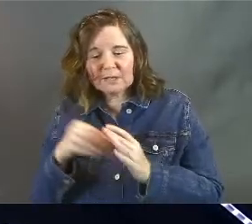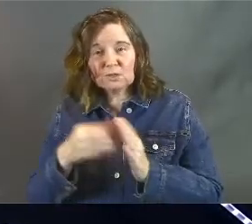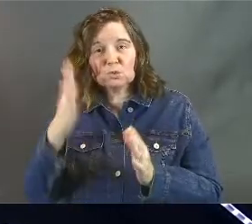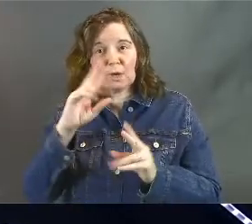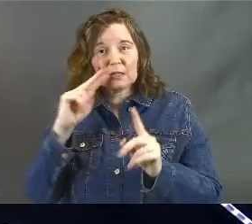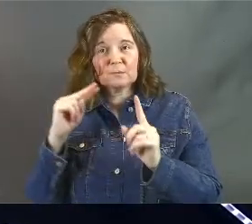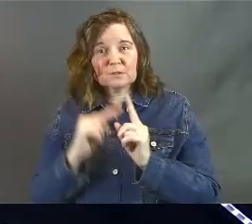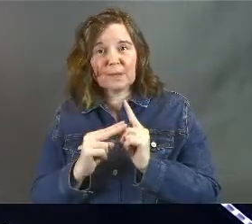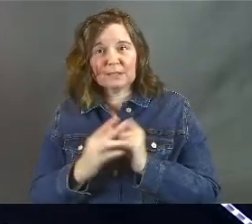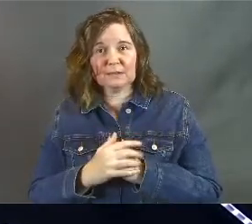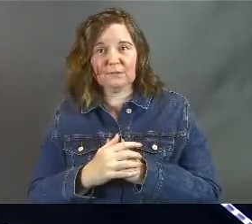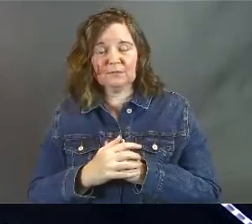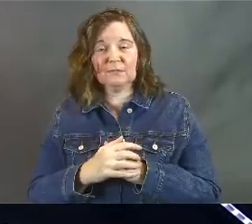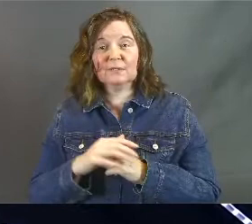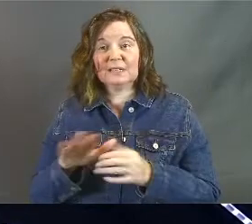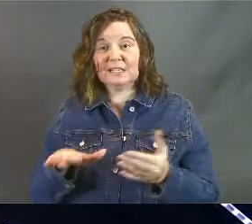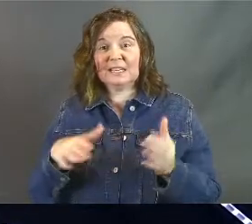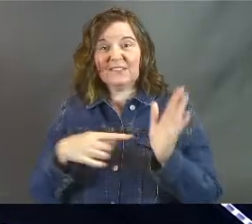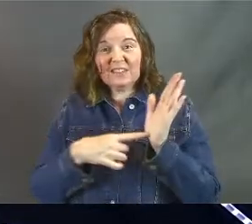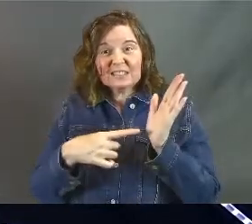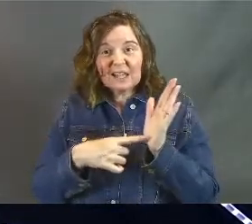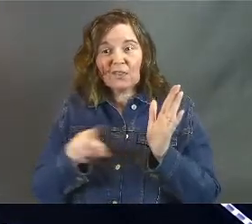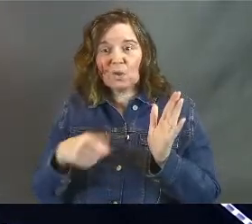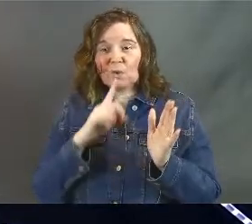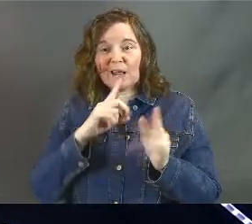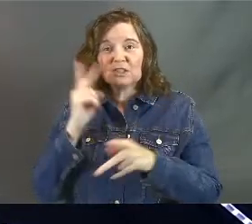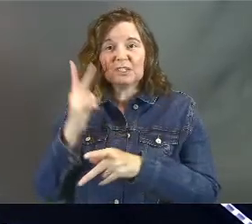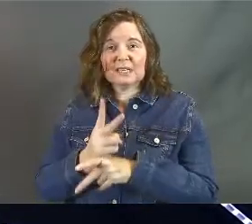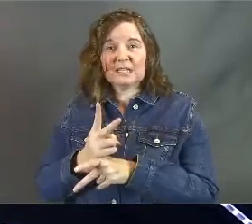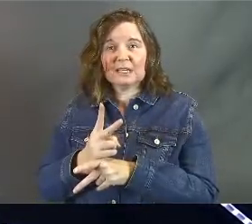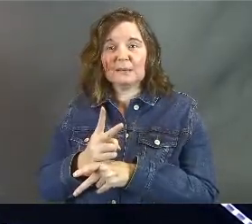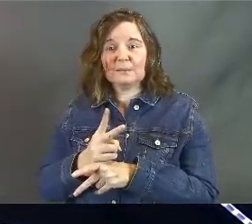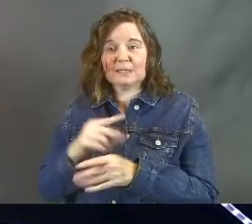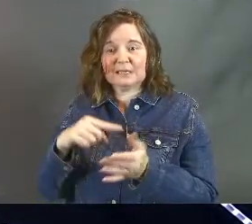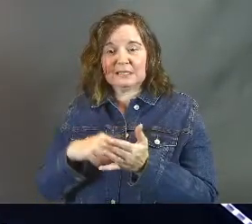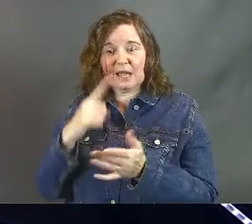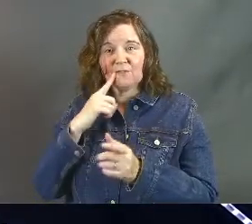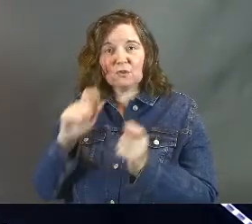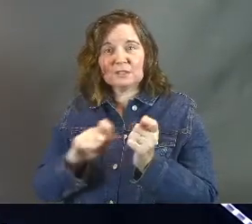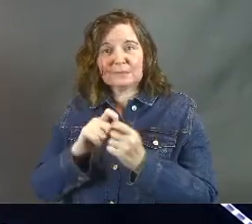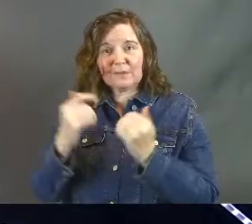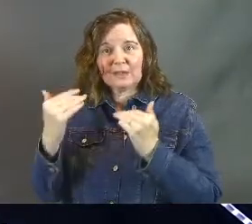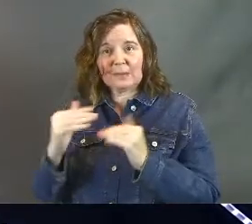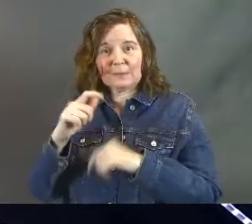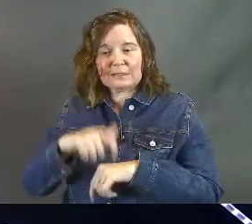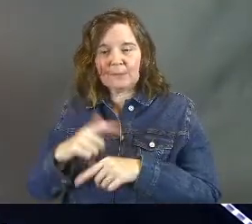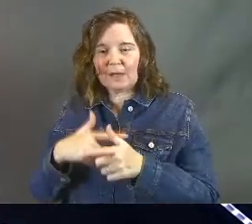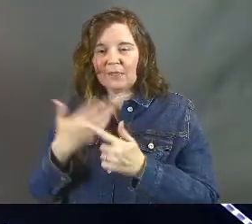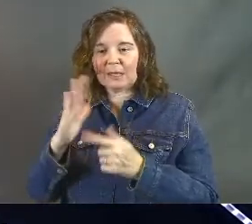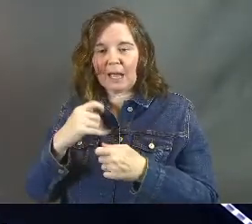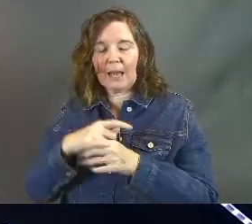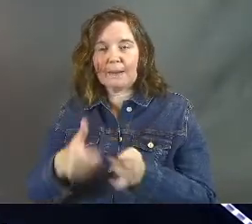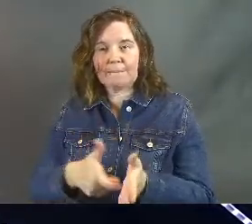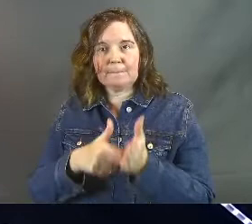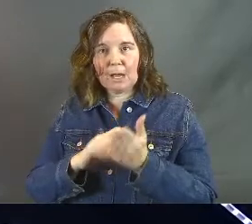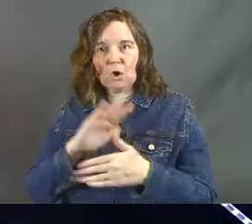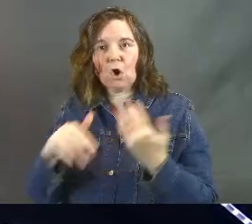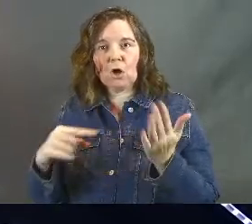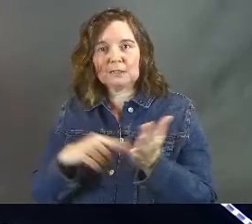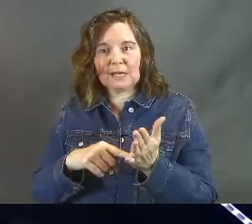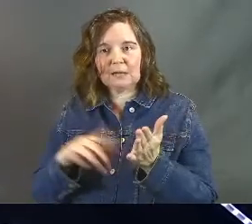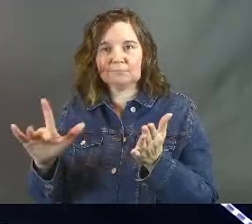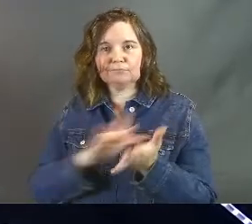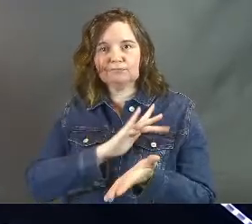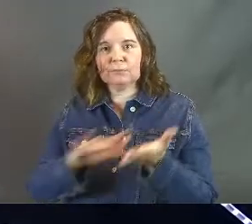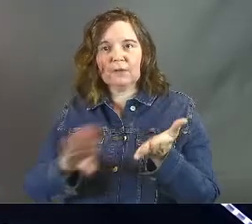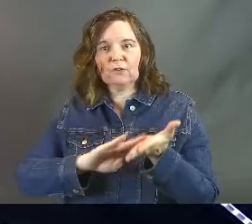God's perspective. Even debt, they could only actually keep in debt for a certain amount of time, and that God mandated all debts